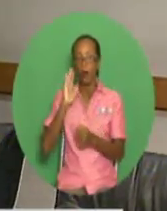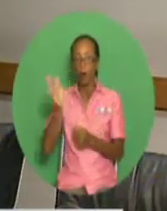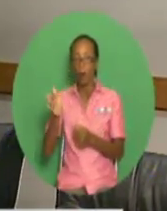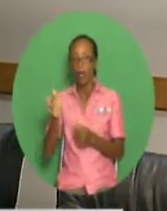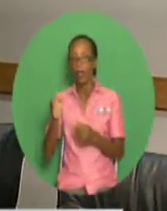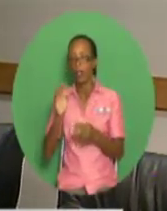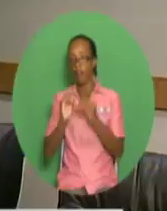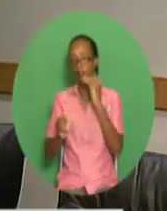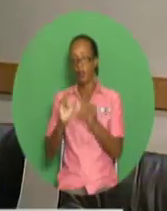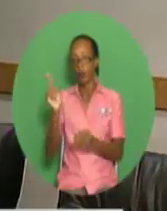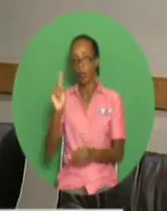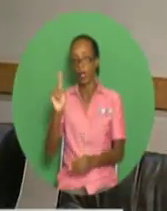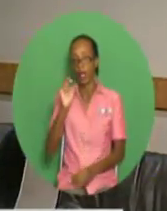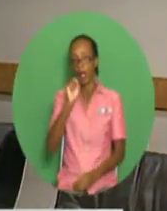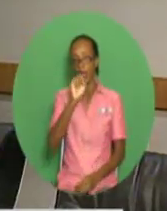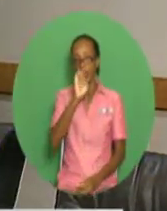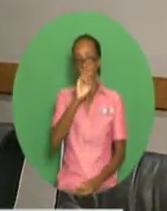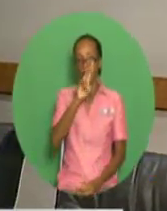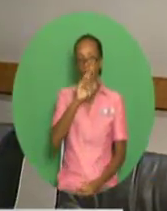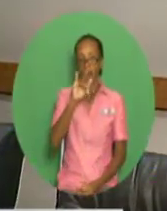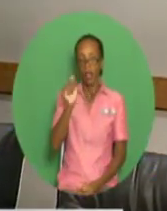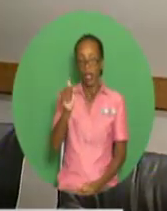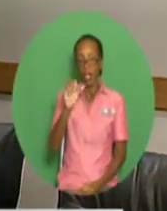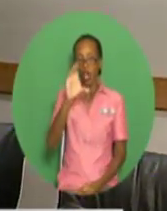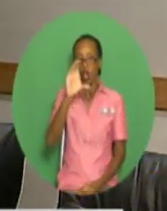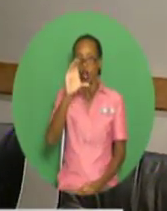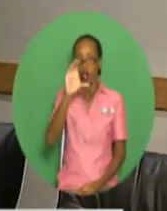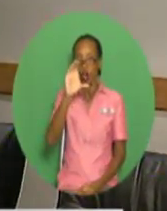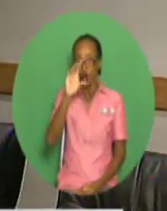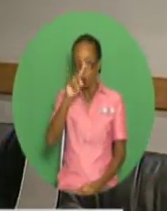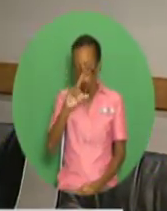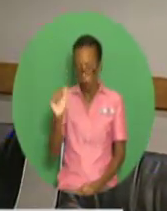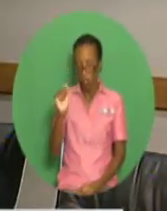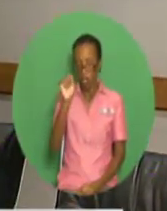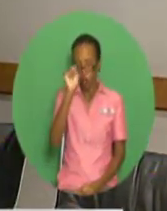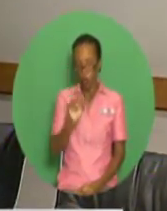with Brechin Castle. I think it's in Couva South constituency.